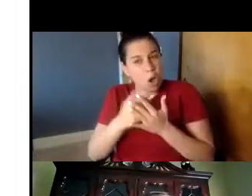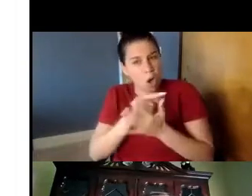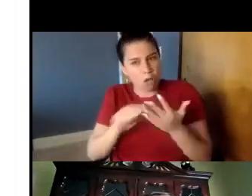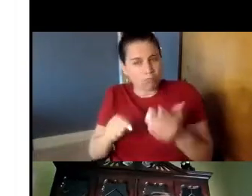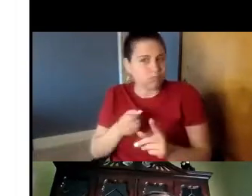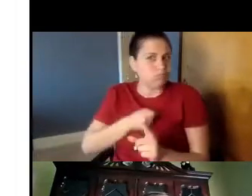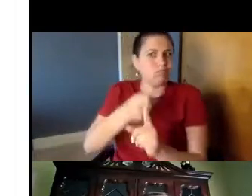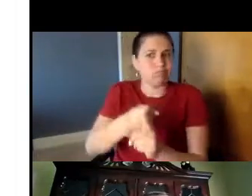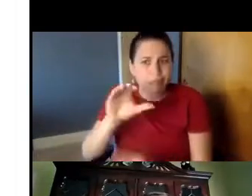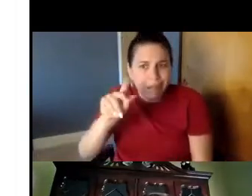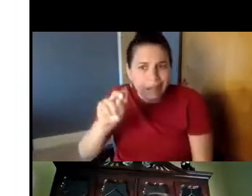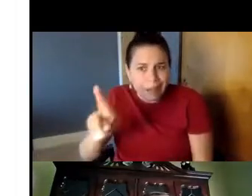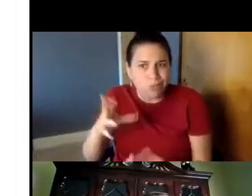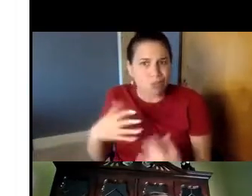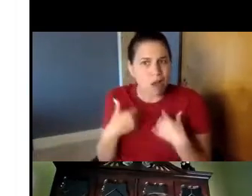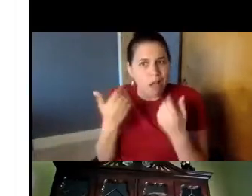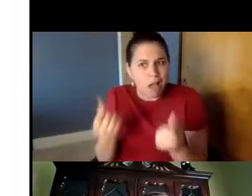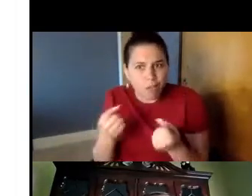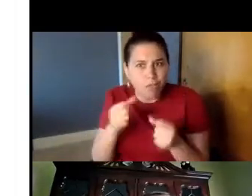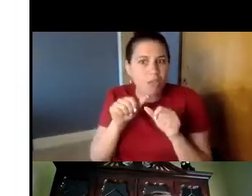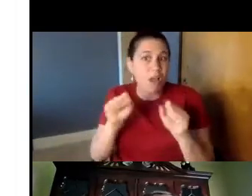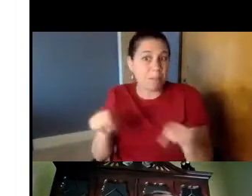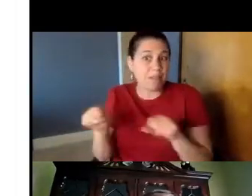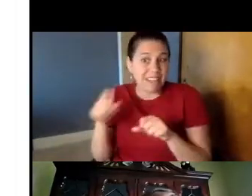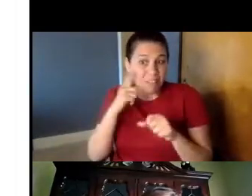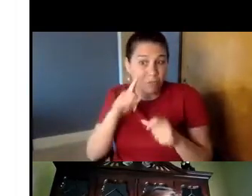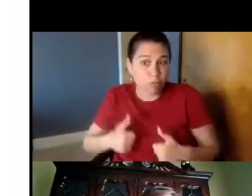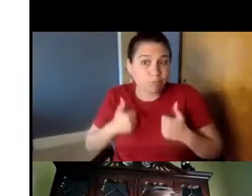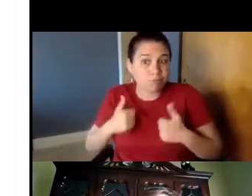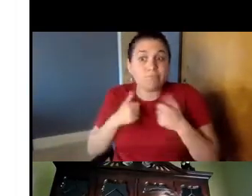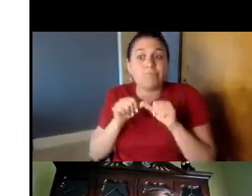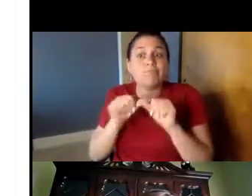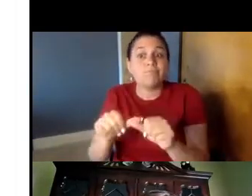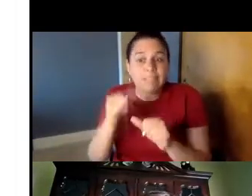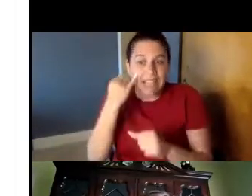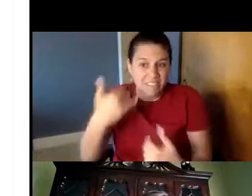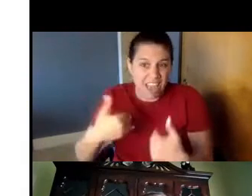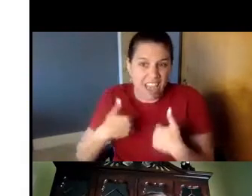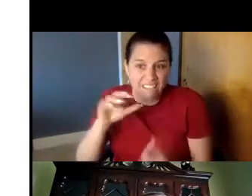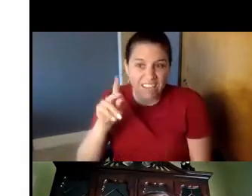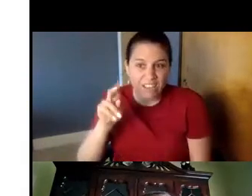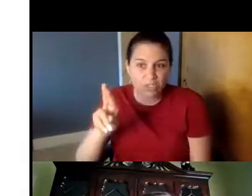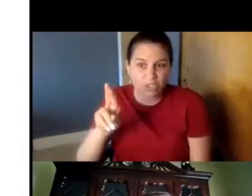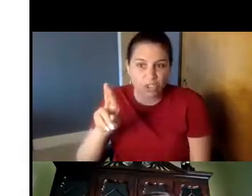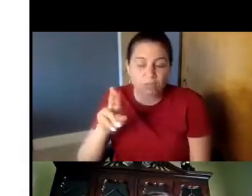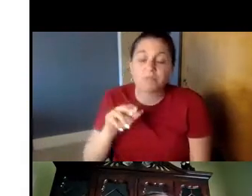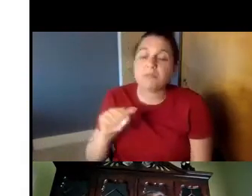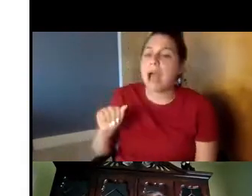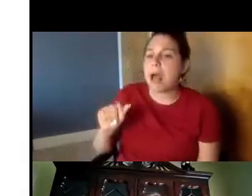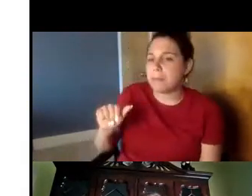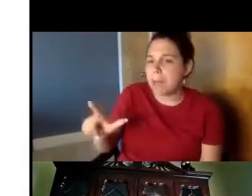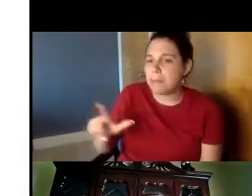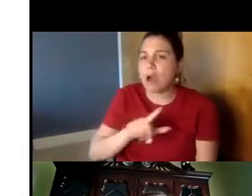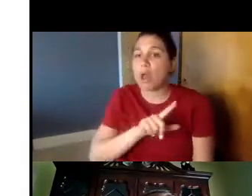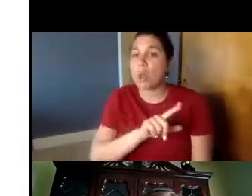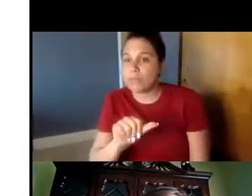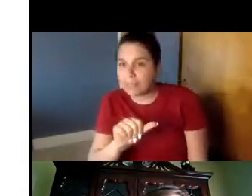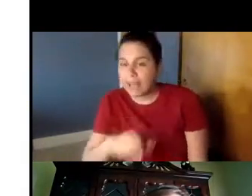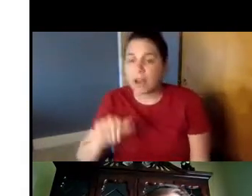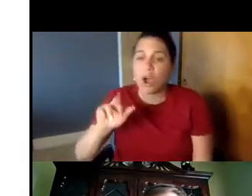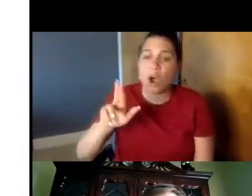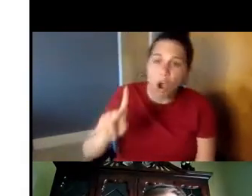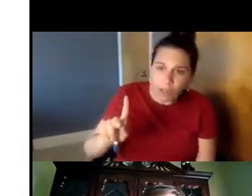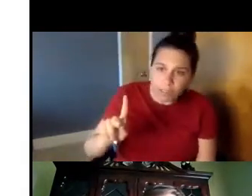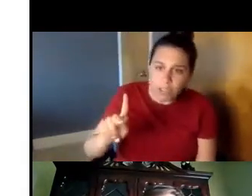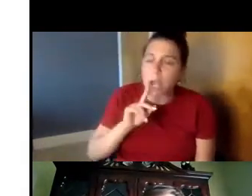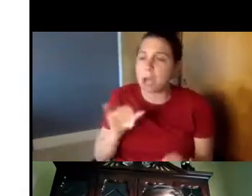cancer-related health and people's ability to survive if they're diagnosed with cancer. And really the same is true for Alabama, Louisiana, Arkansas.